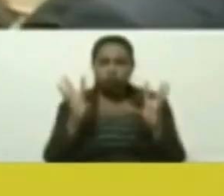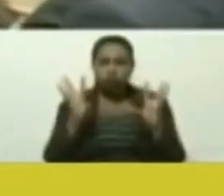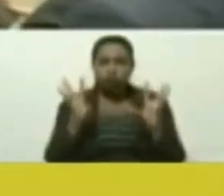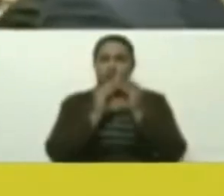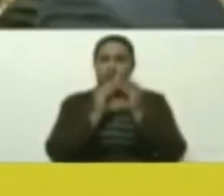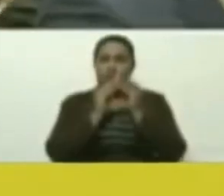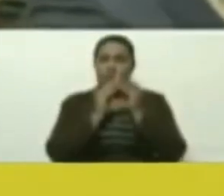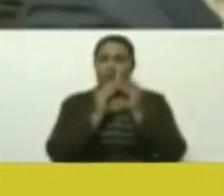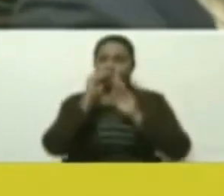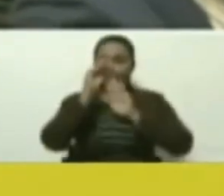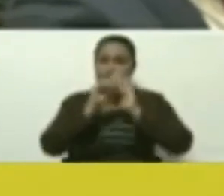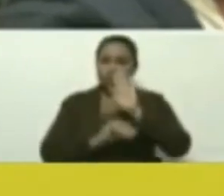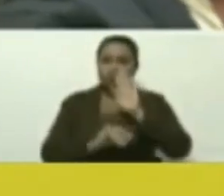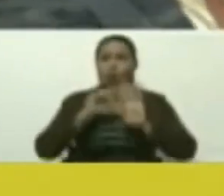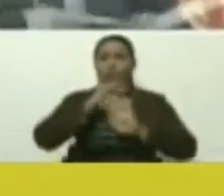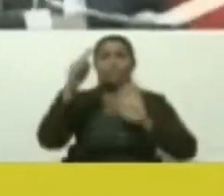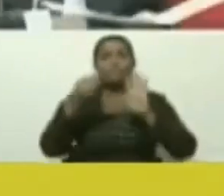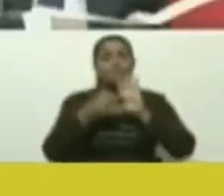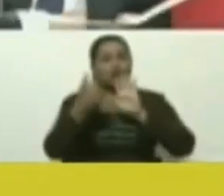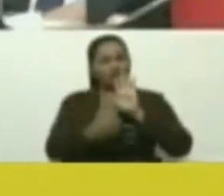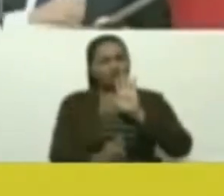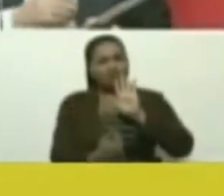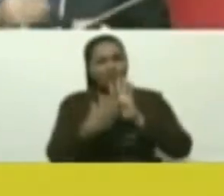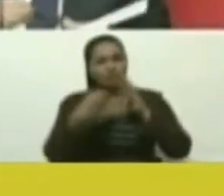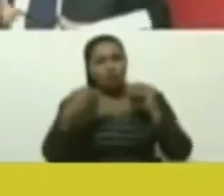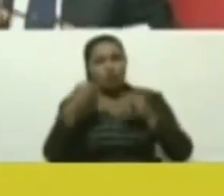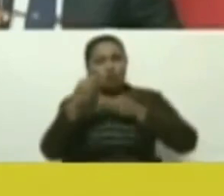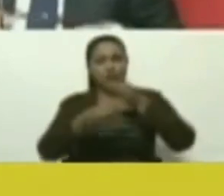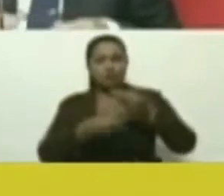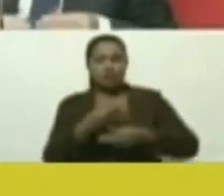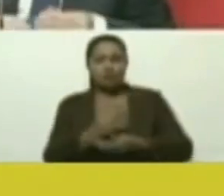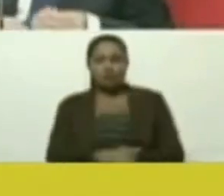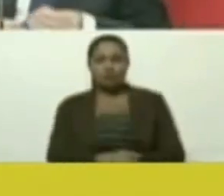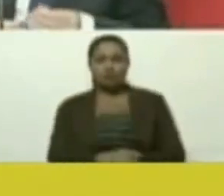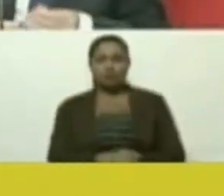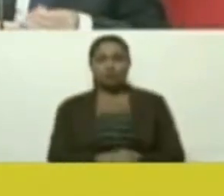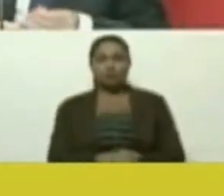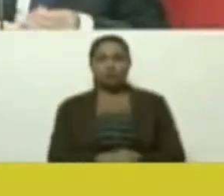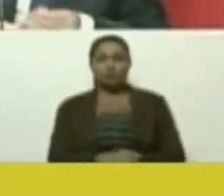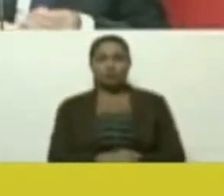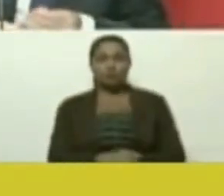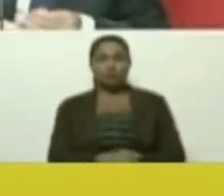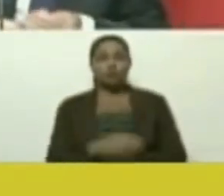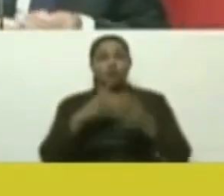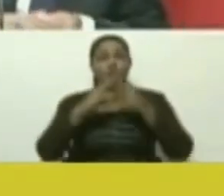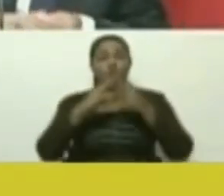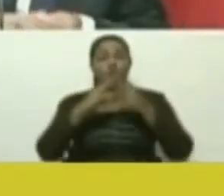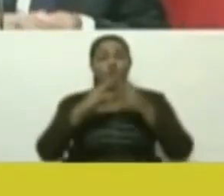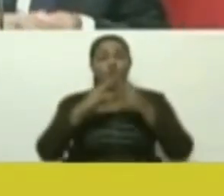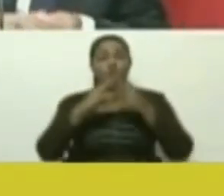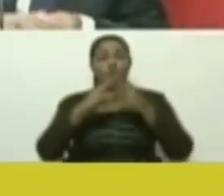just made a summing up this what we discussed.